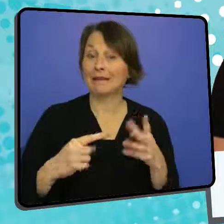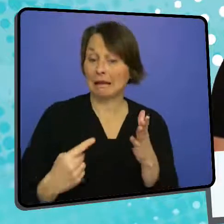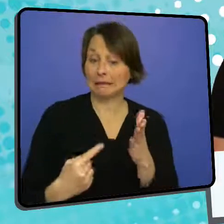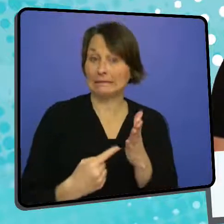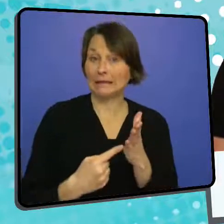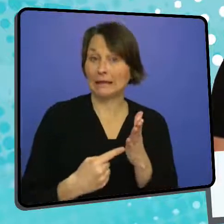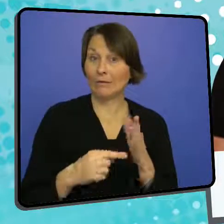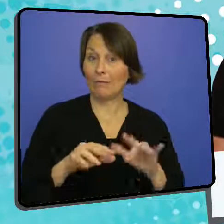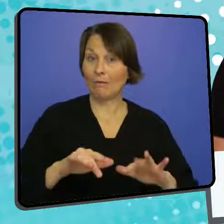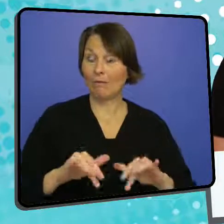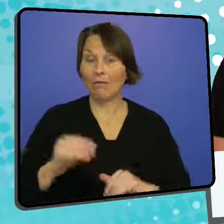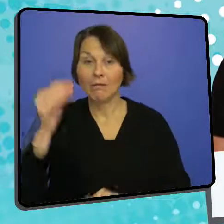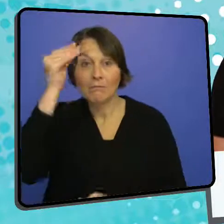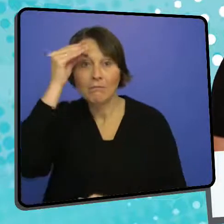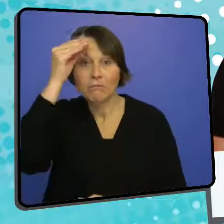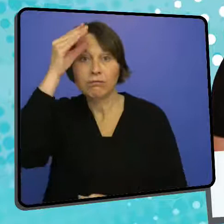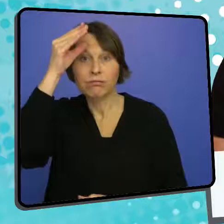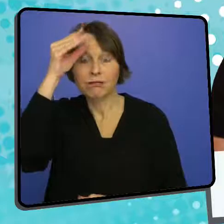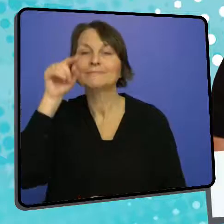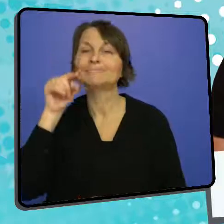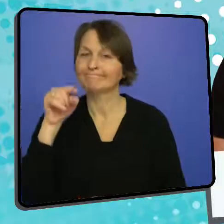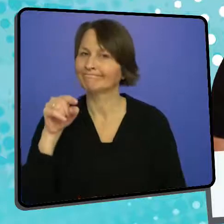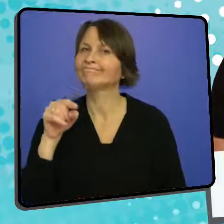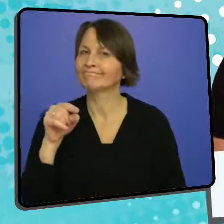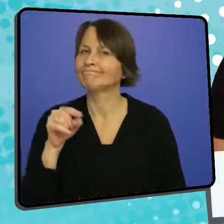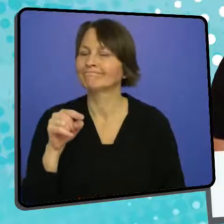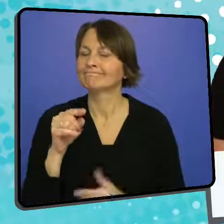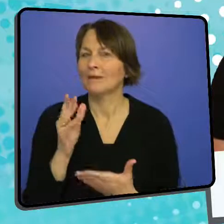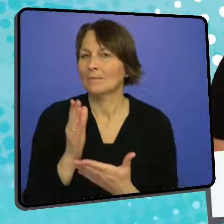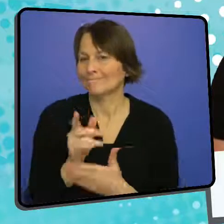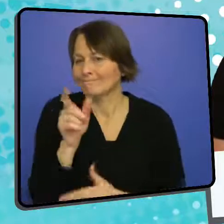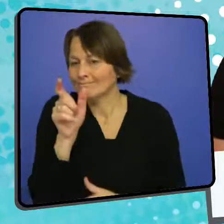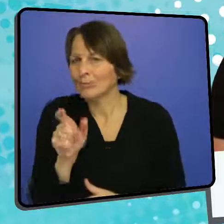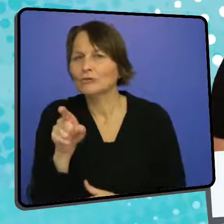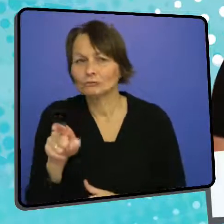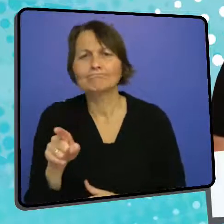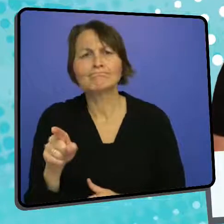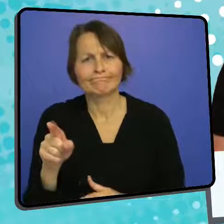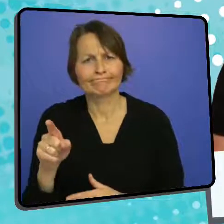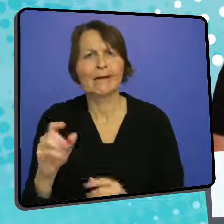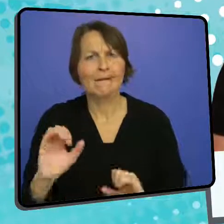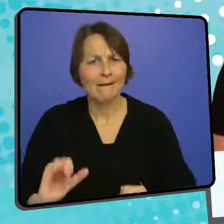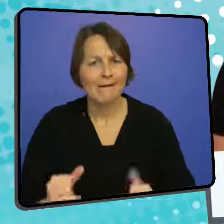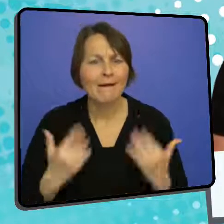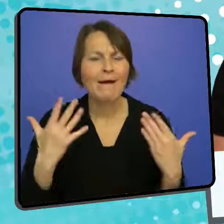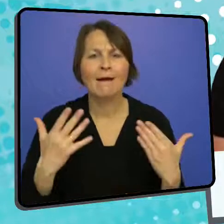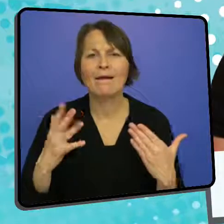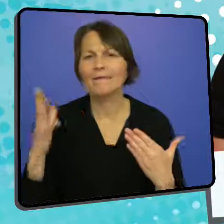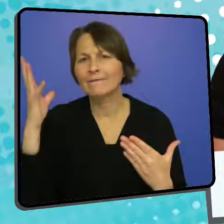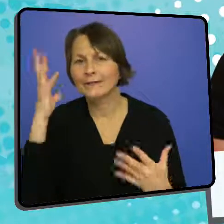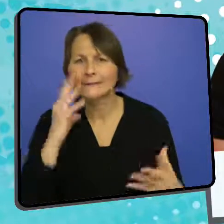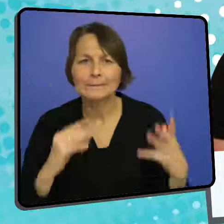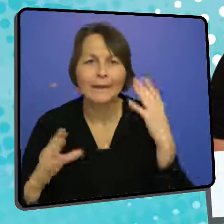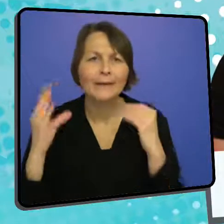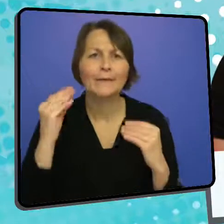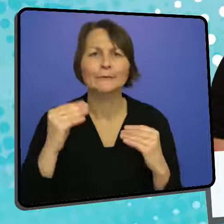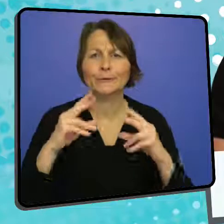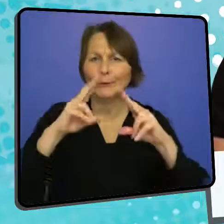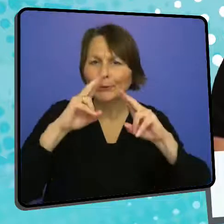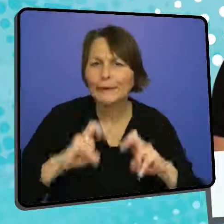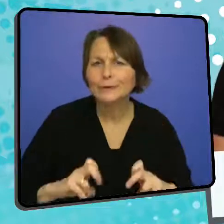someone that has had real life experiences, whether that's through research or through like corporate experience of